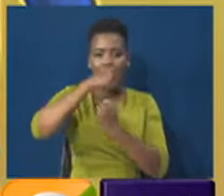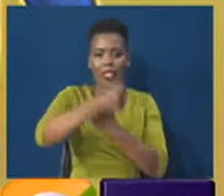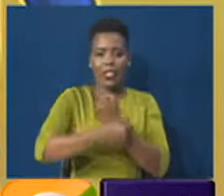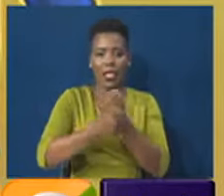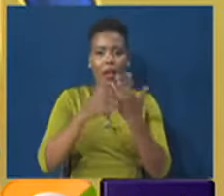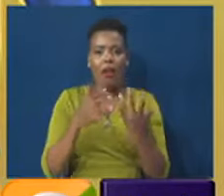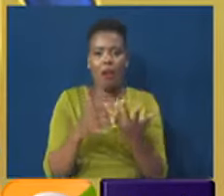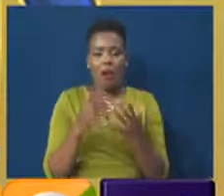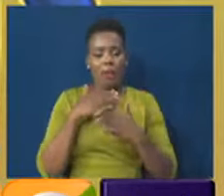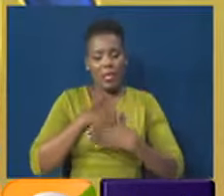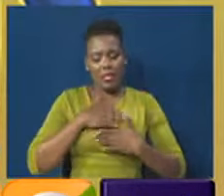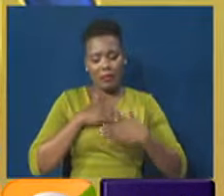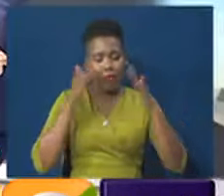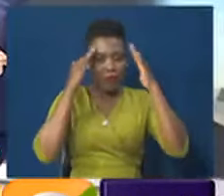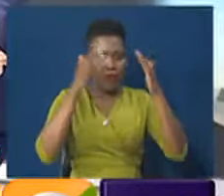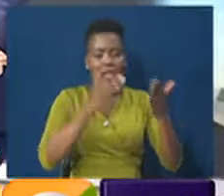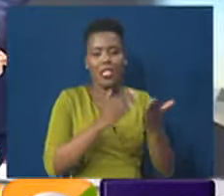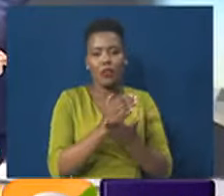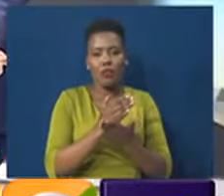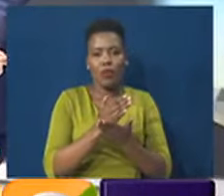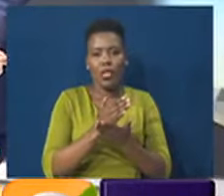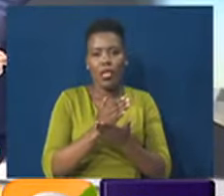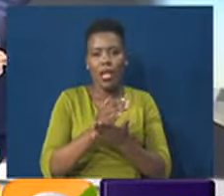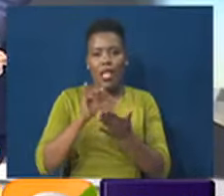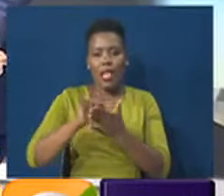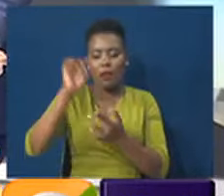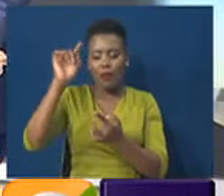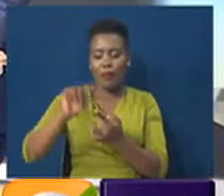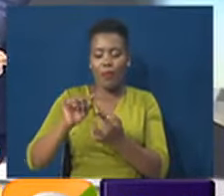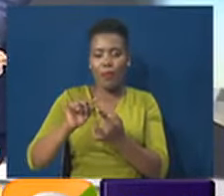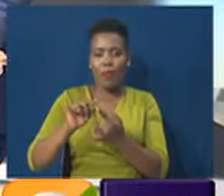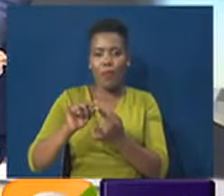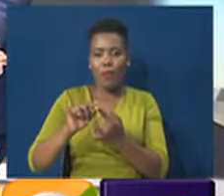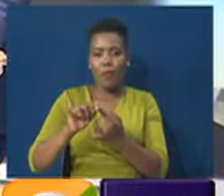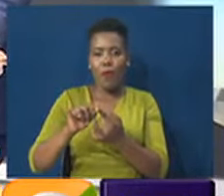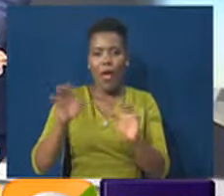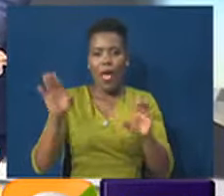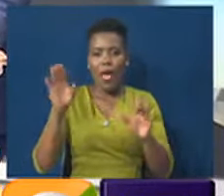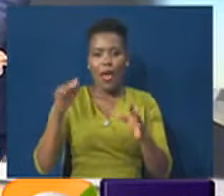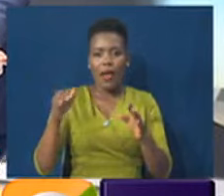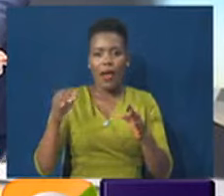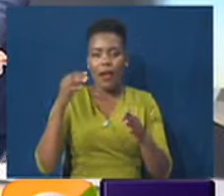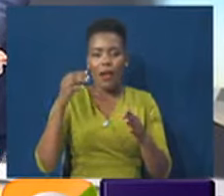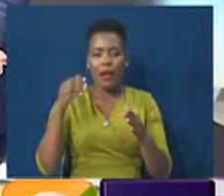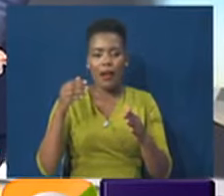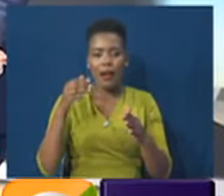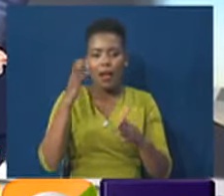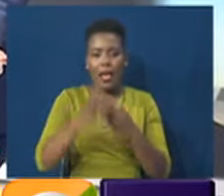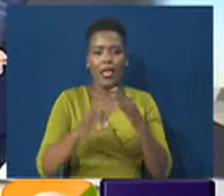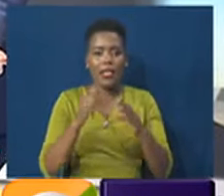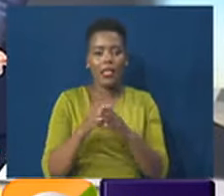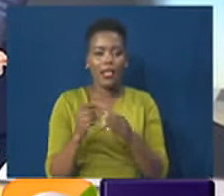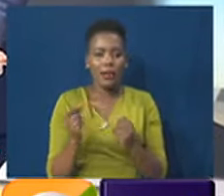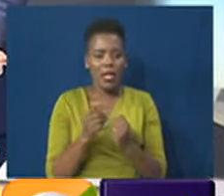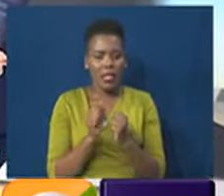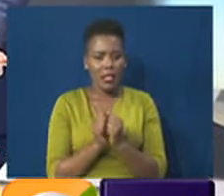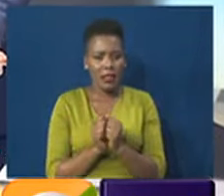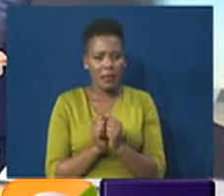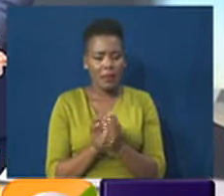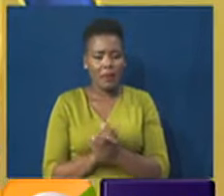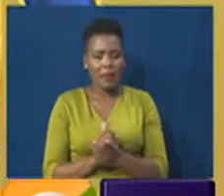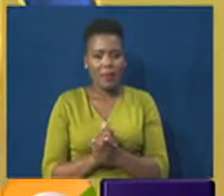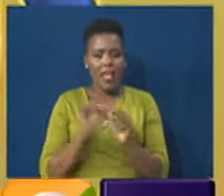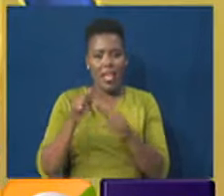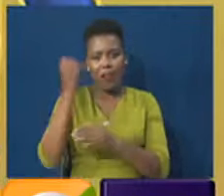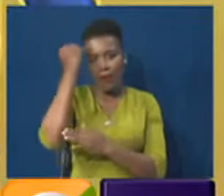Let us talk about the fact. The subsidy had expired in August. I'm talking about the price 13th of September 2022. Granted, can you imagine it has